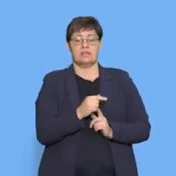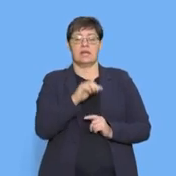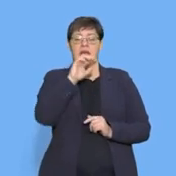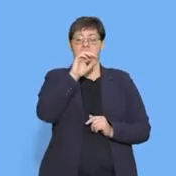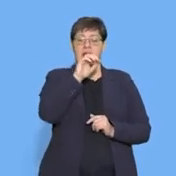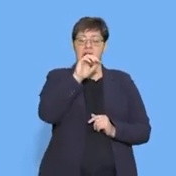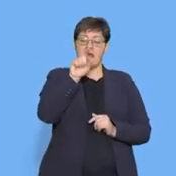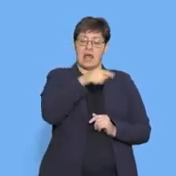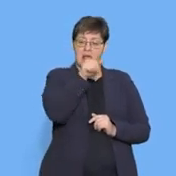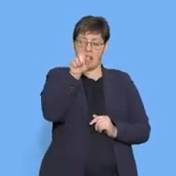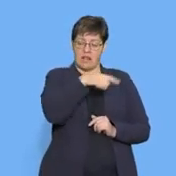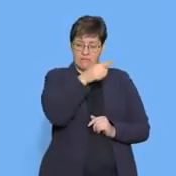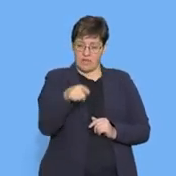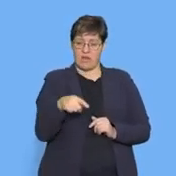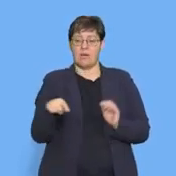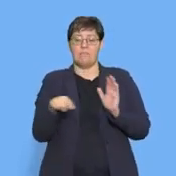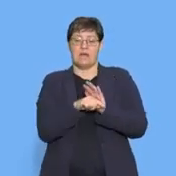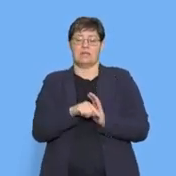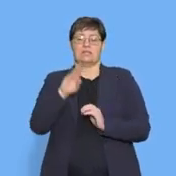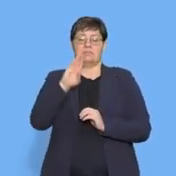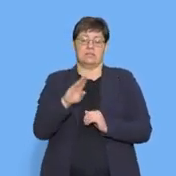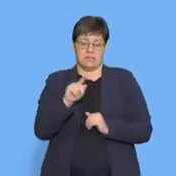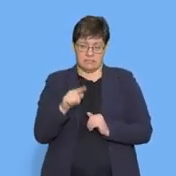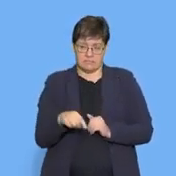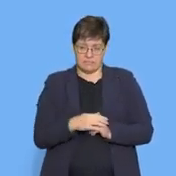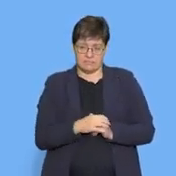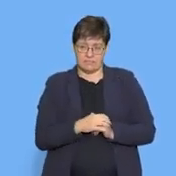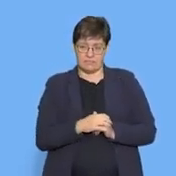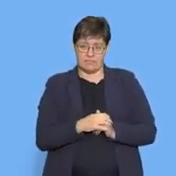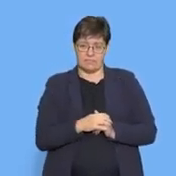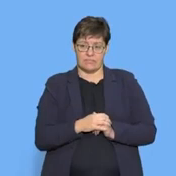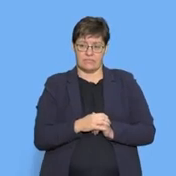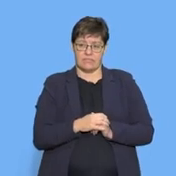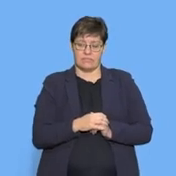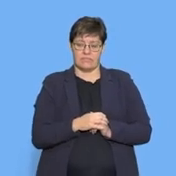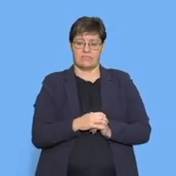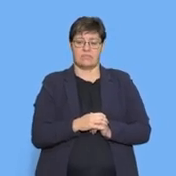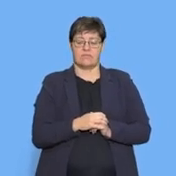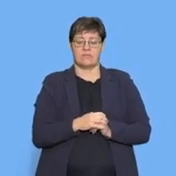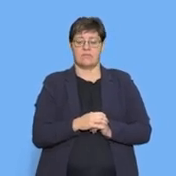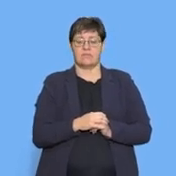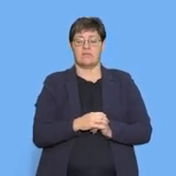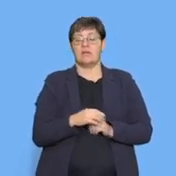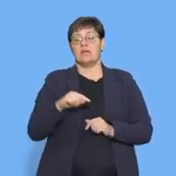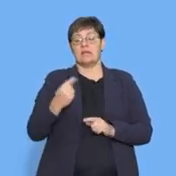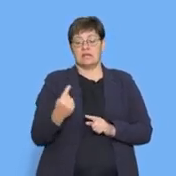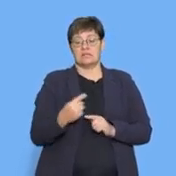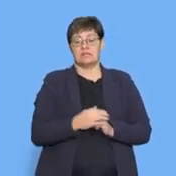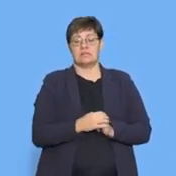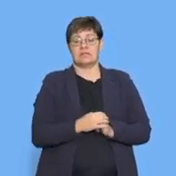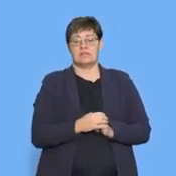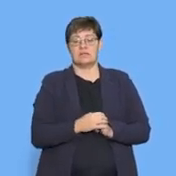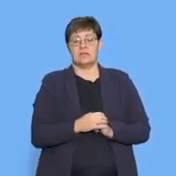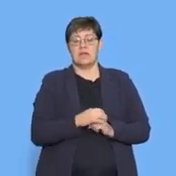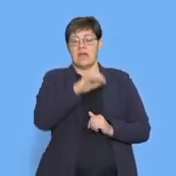It's simply alpha minus beta. And the next question they asked us is to